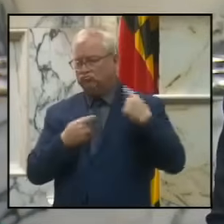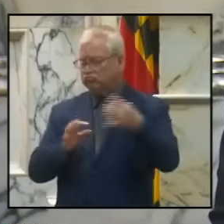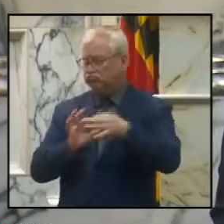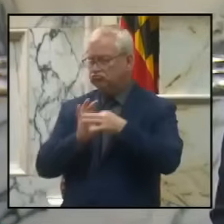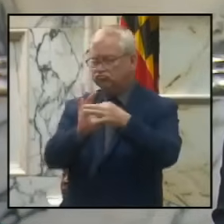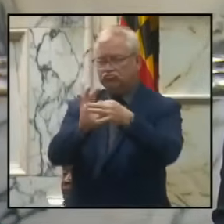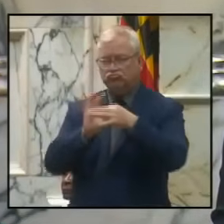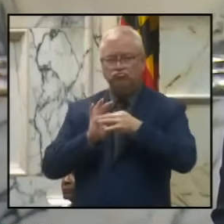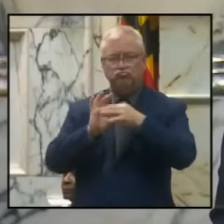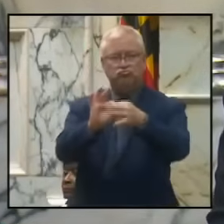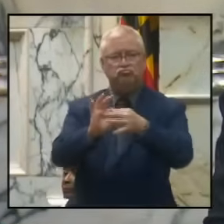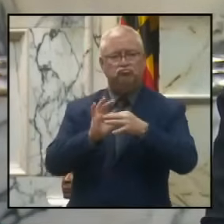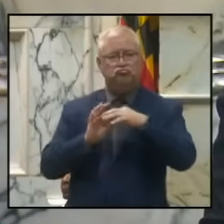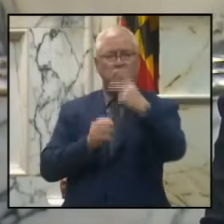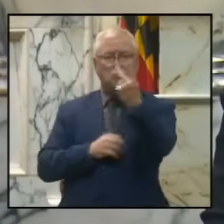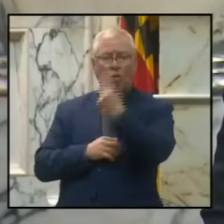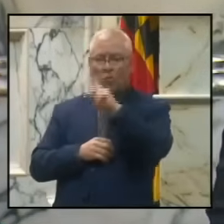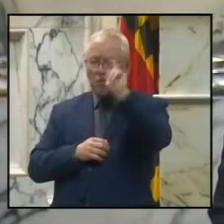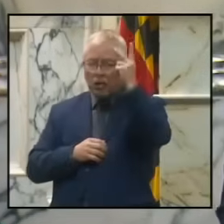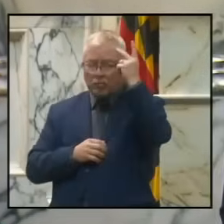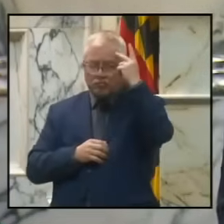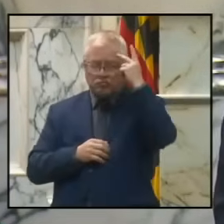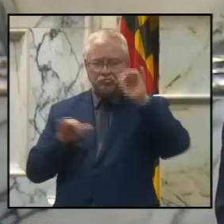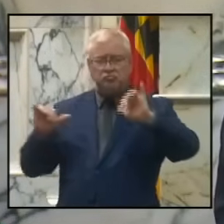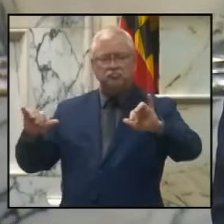both political parties and of all backgrounds.